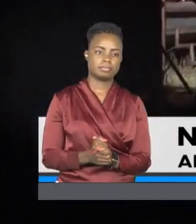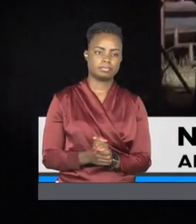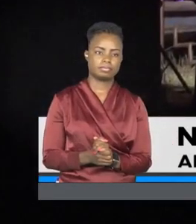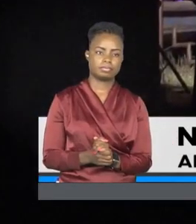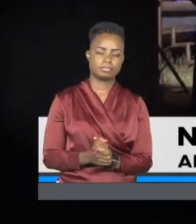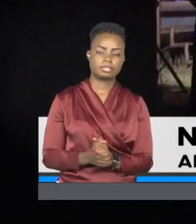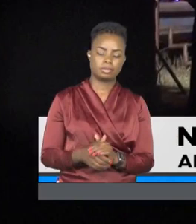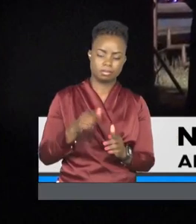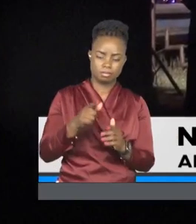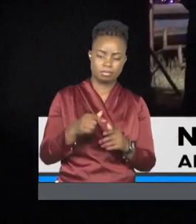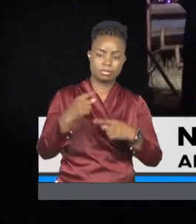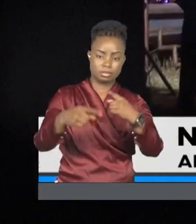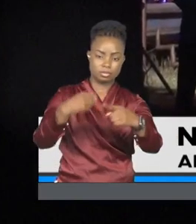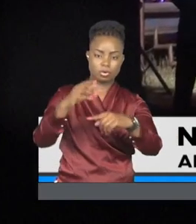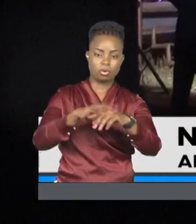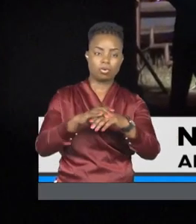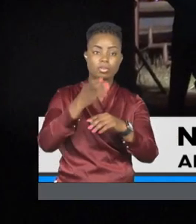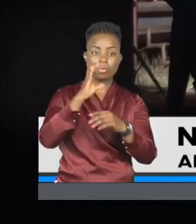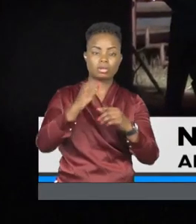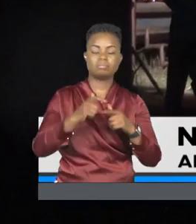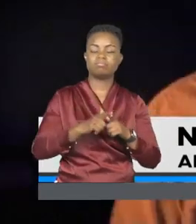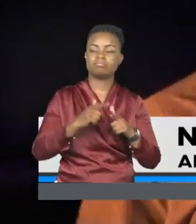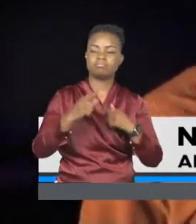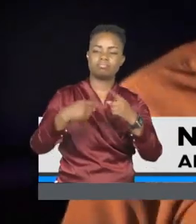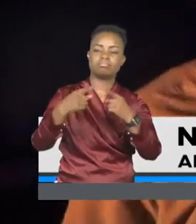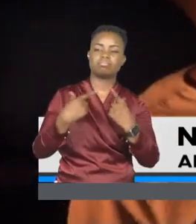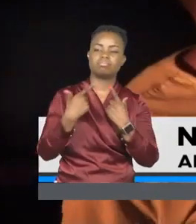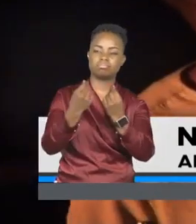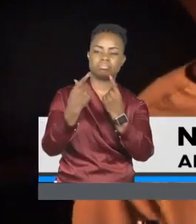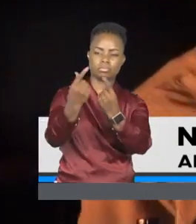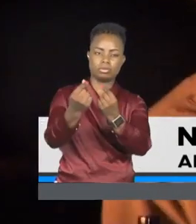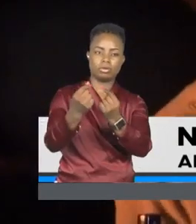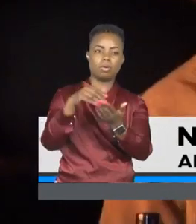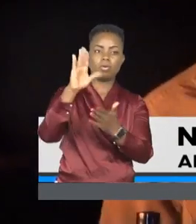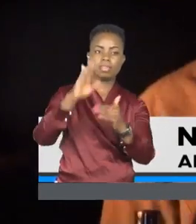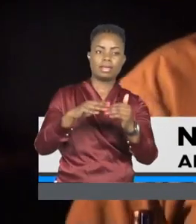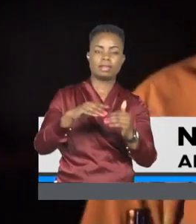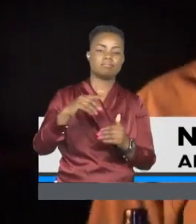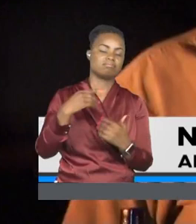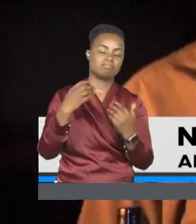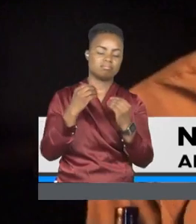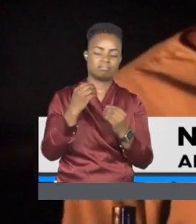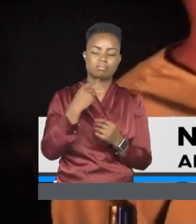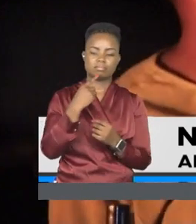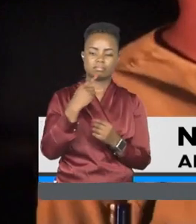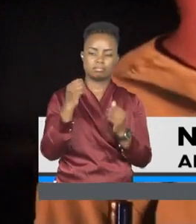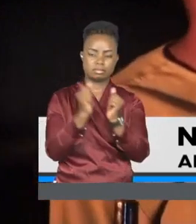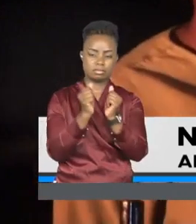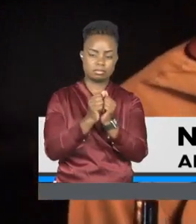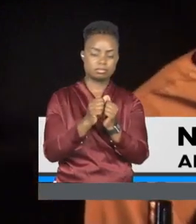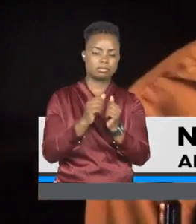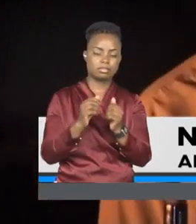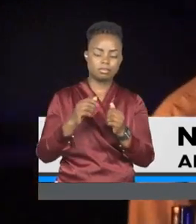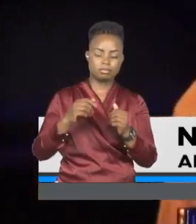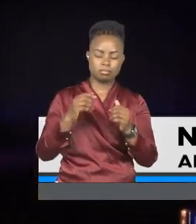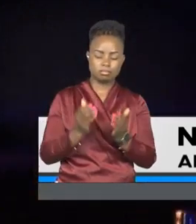The procession on the water extends as far as the eye can see. More than a dozen motorboats take part in the festival, with about 1,000 festival goers